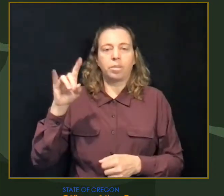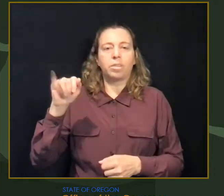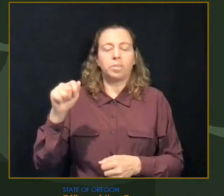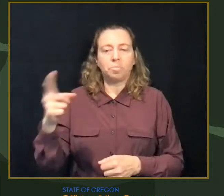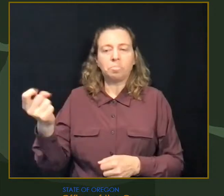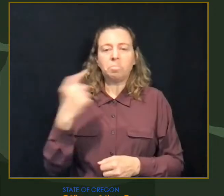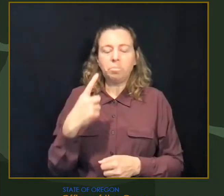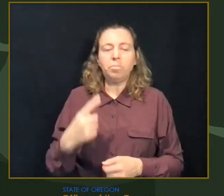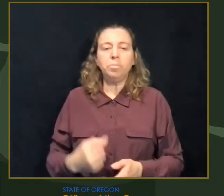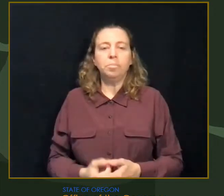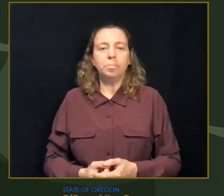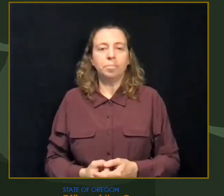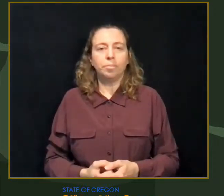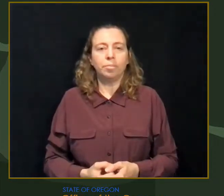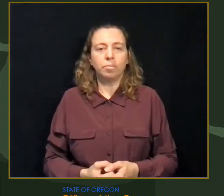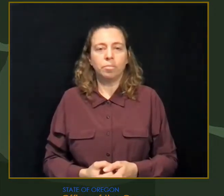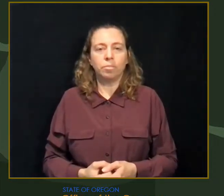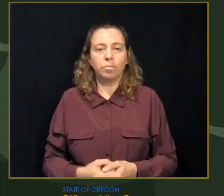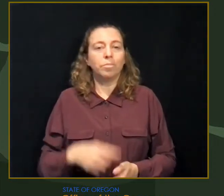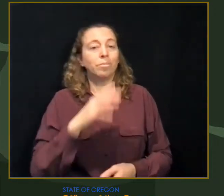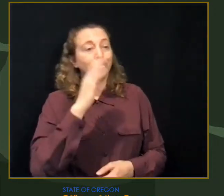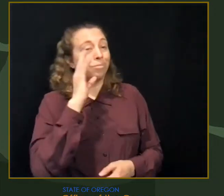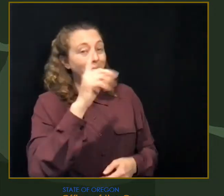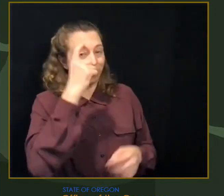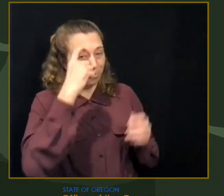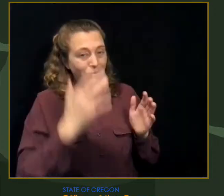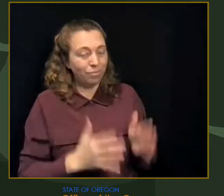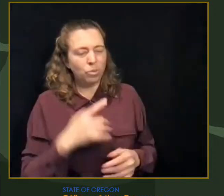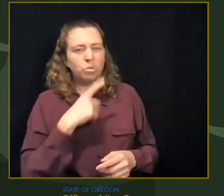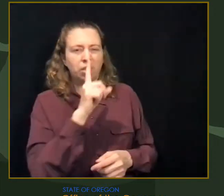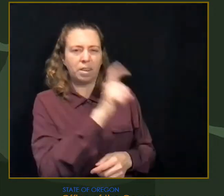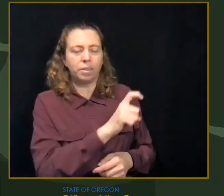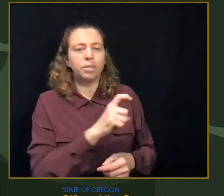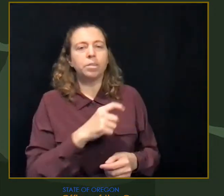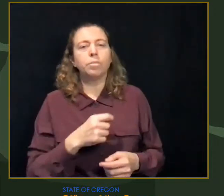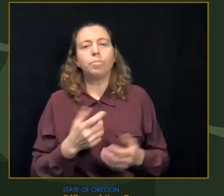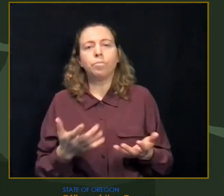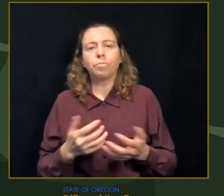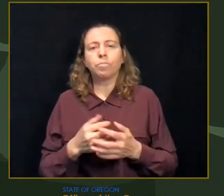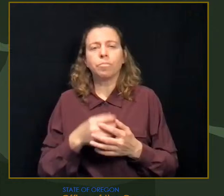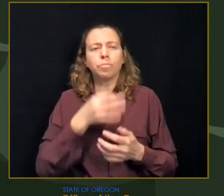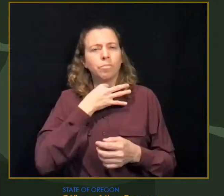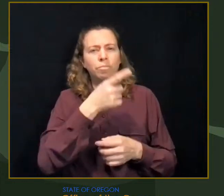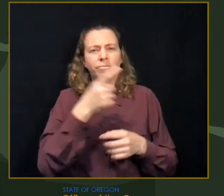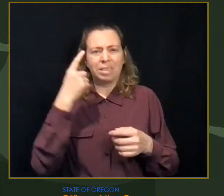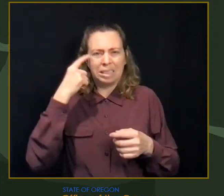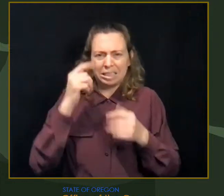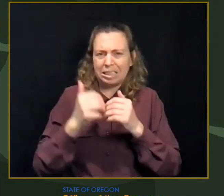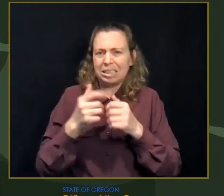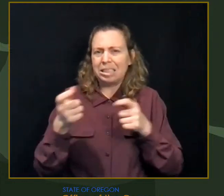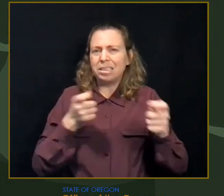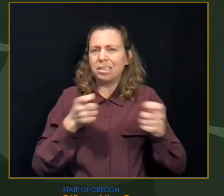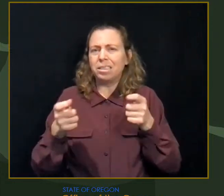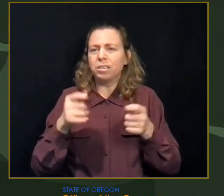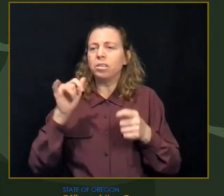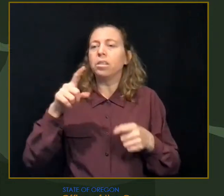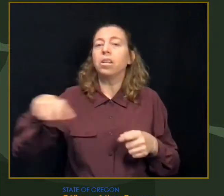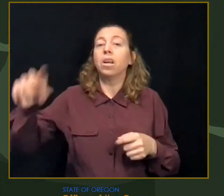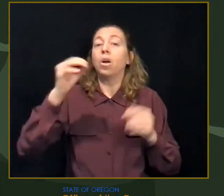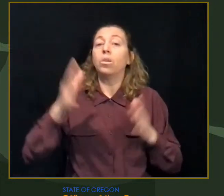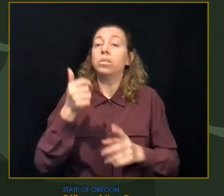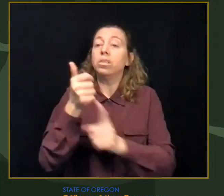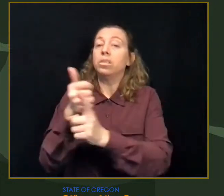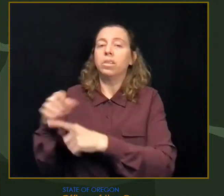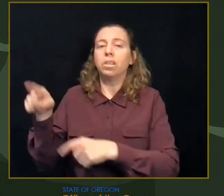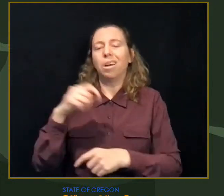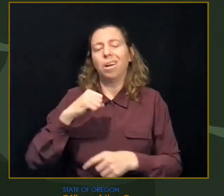Hi, Governor. I wanted to find out how you're going to deal with the people who are belligerent against vaccination. We had an incident yesterday